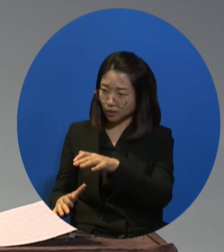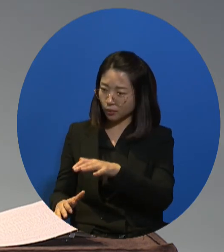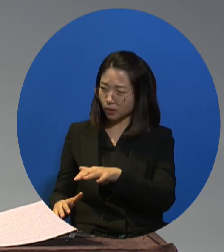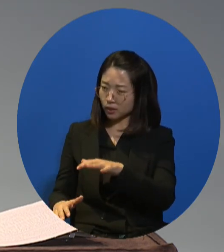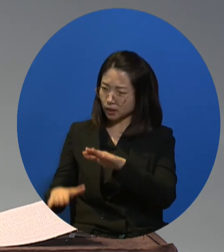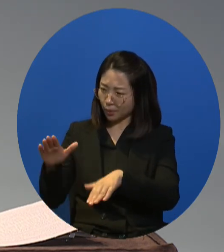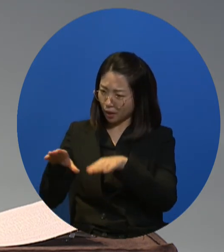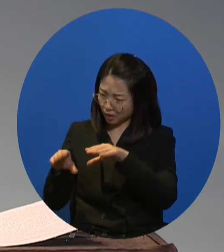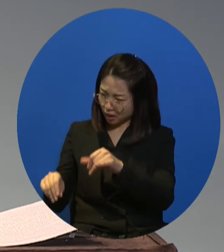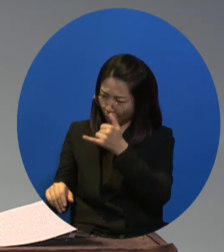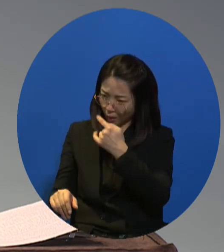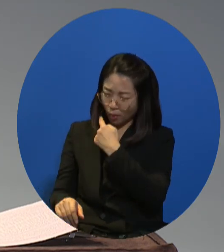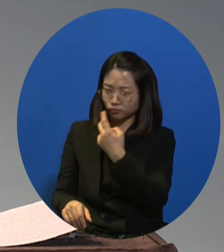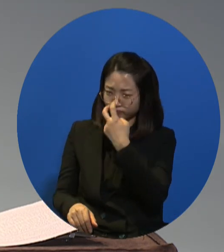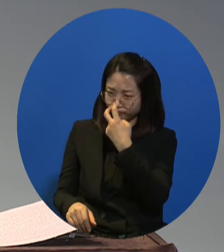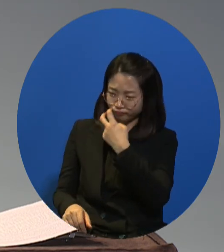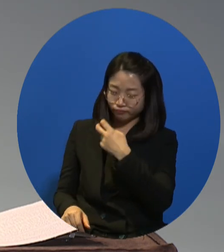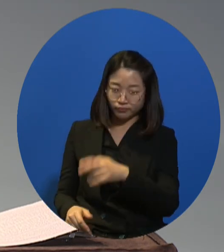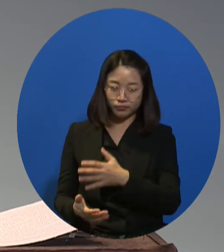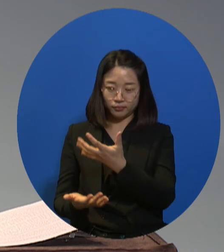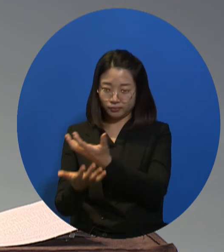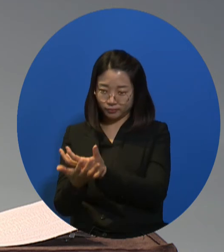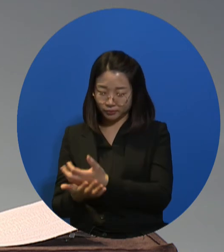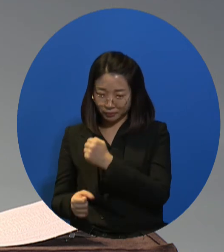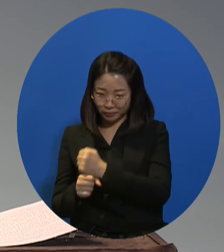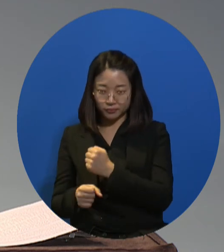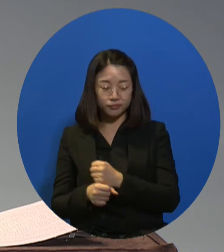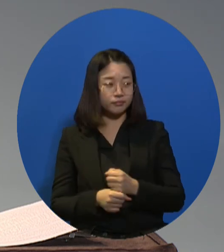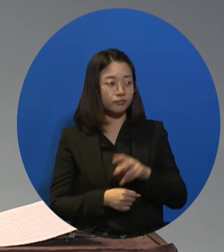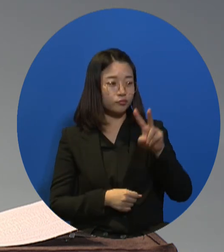body of relevant international treaties,